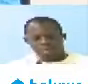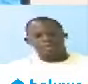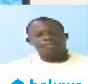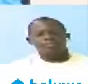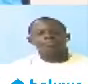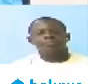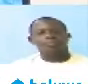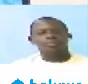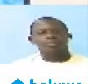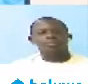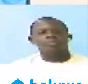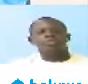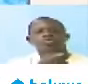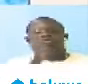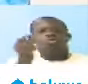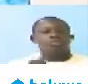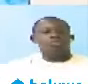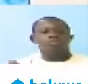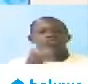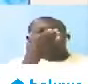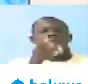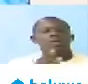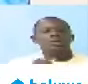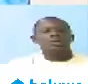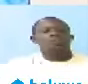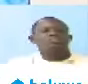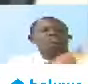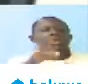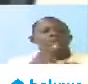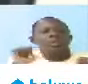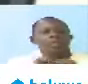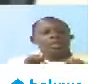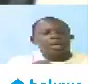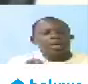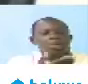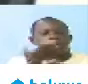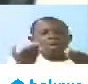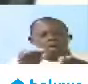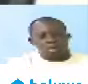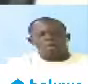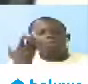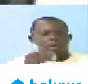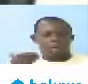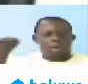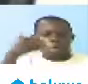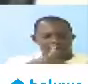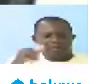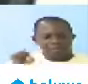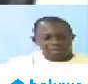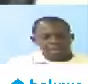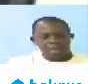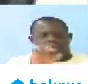Proceed. And then? Where did you go? Altara Minto. Senegal. Senegal, Minto. When we came to